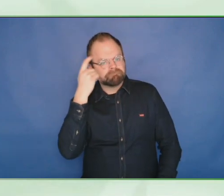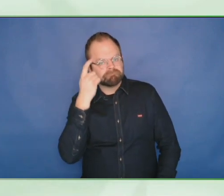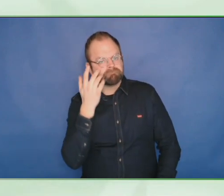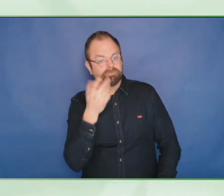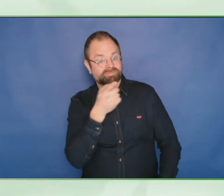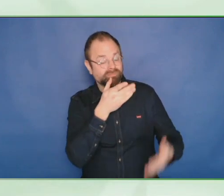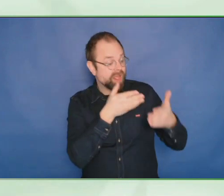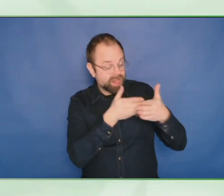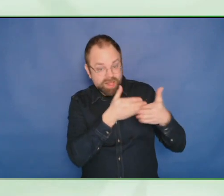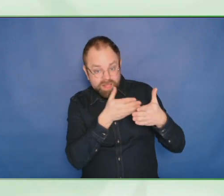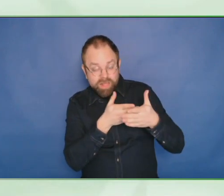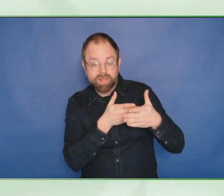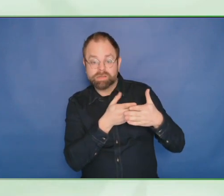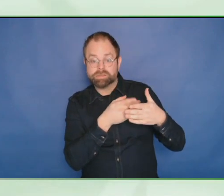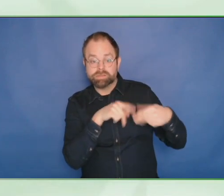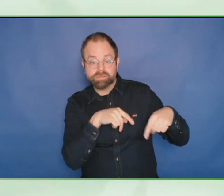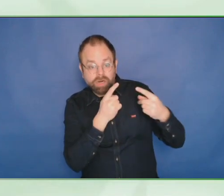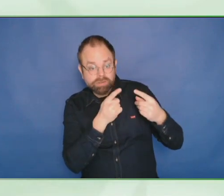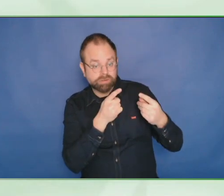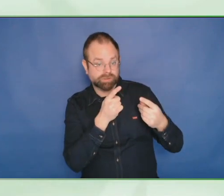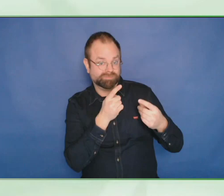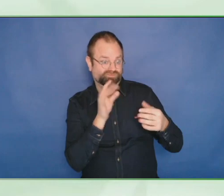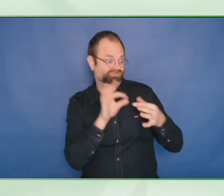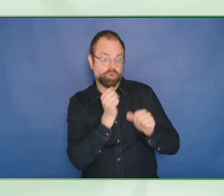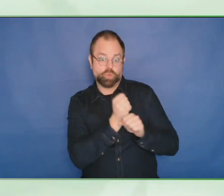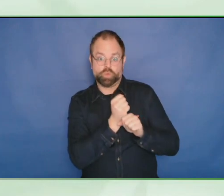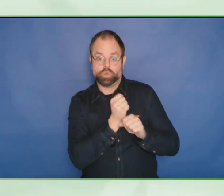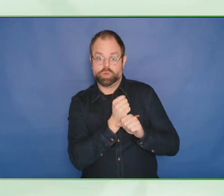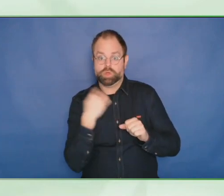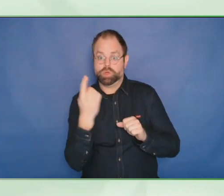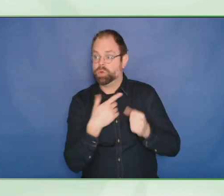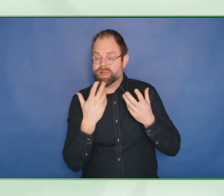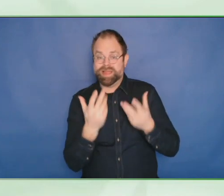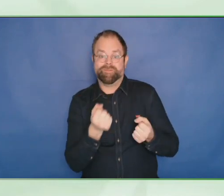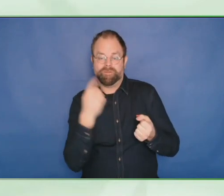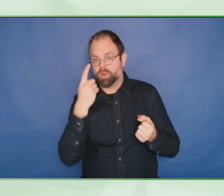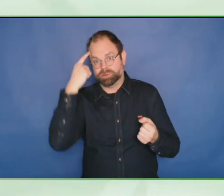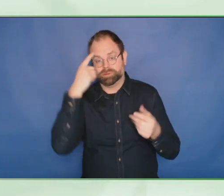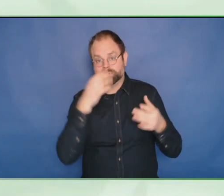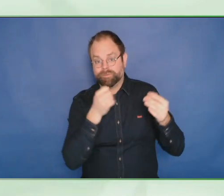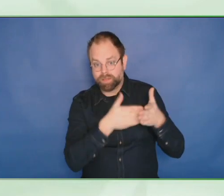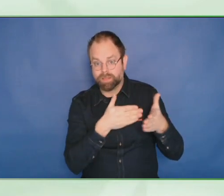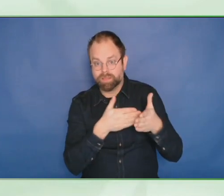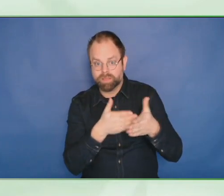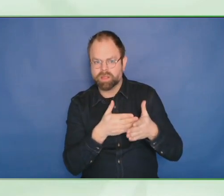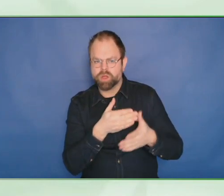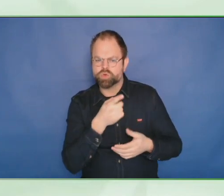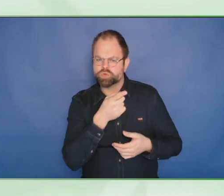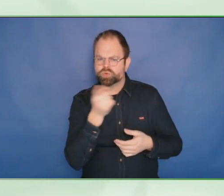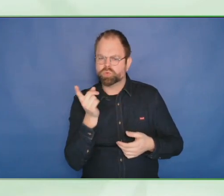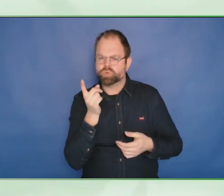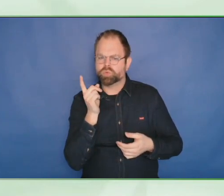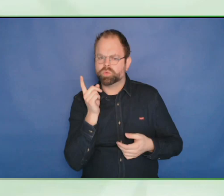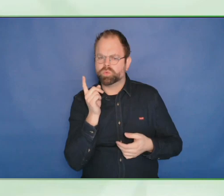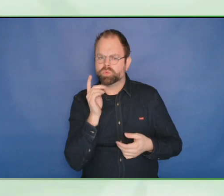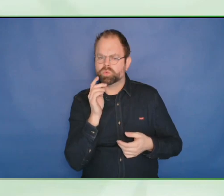that we do, what keep you guys keep going? Because sometimes, you know, because of like everything that's happening,